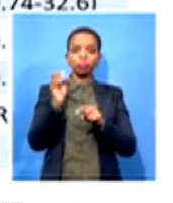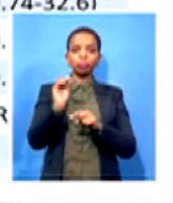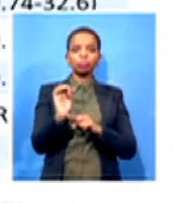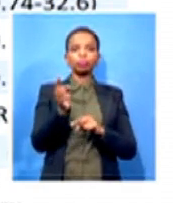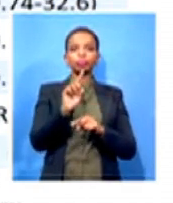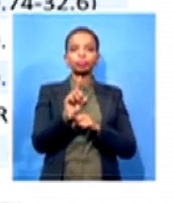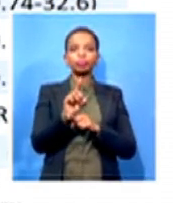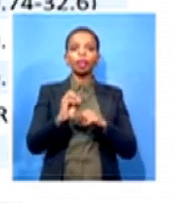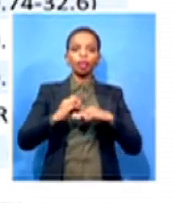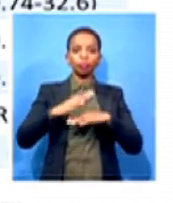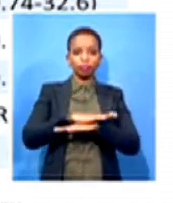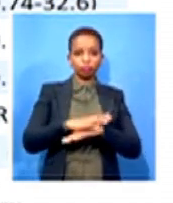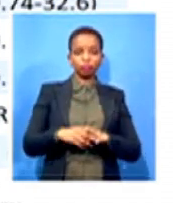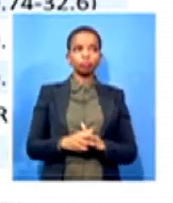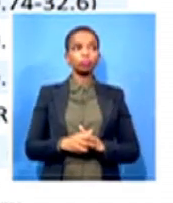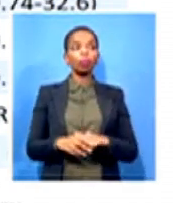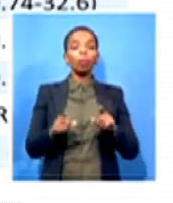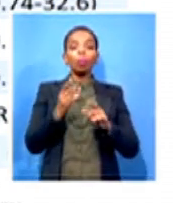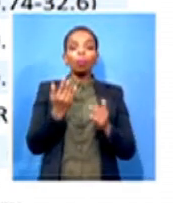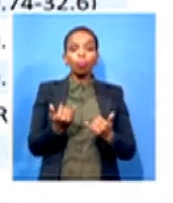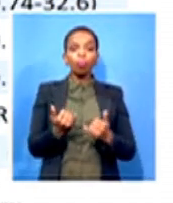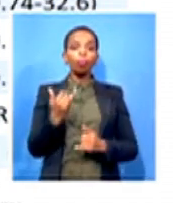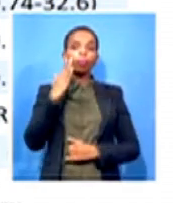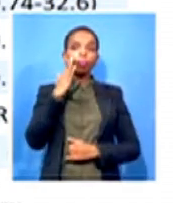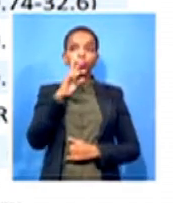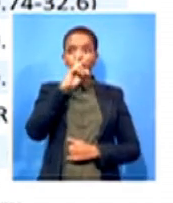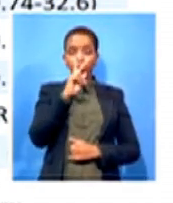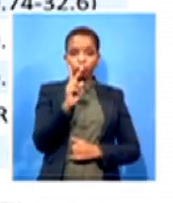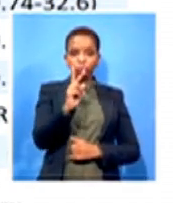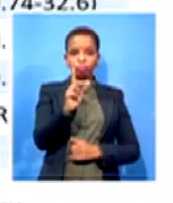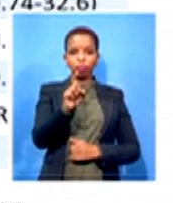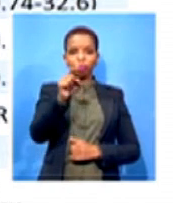the first 2 age group categories, 0 to 9 years old,